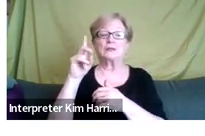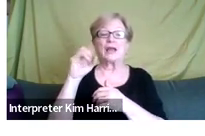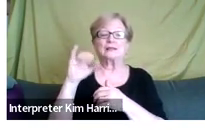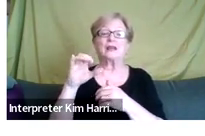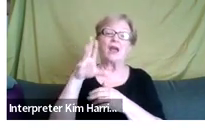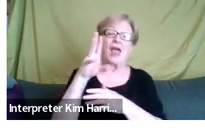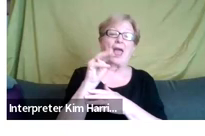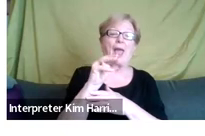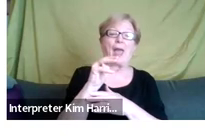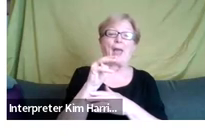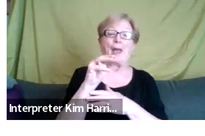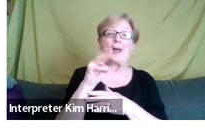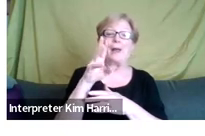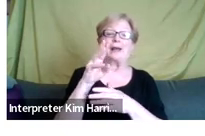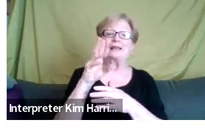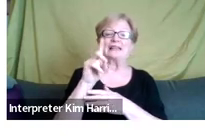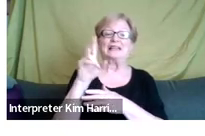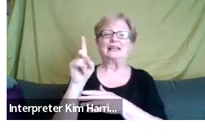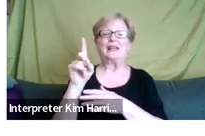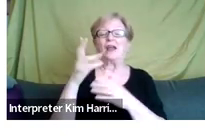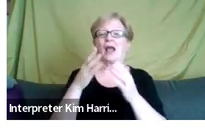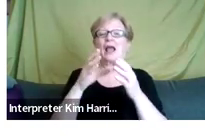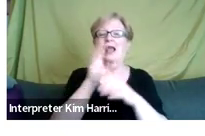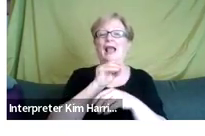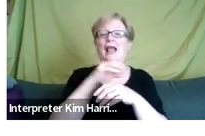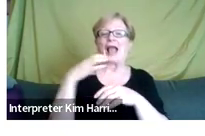as the DD Council.